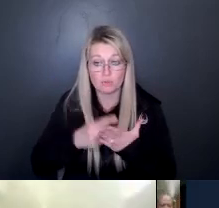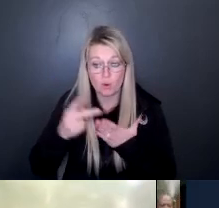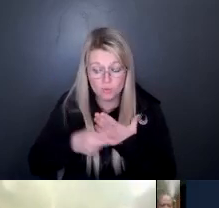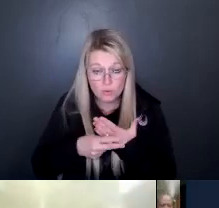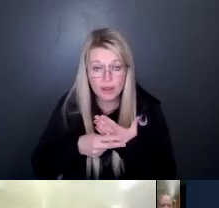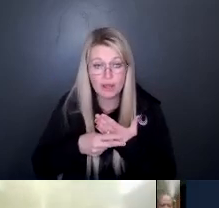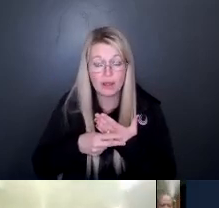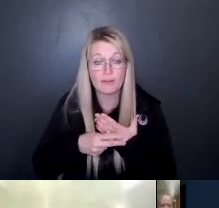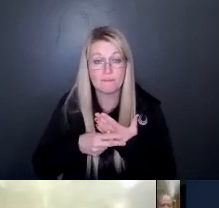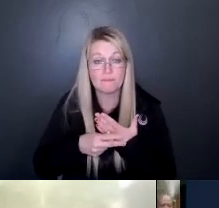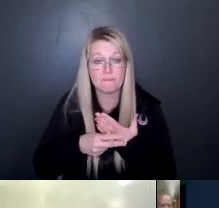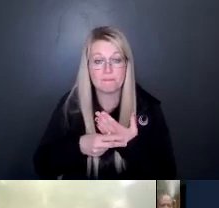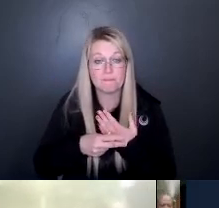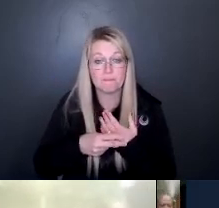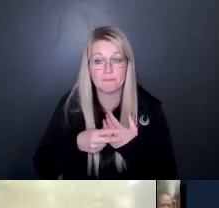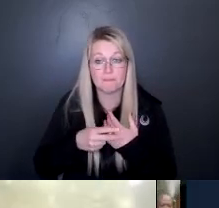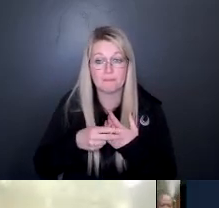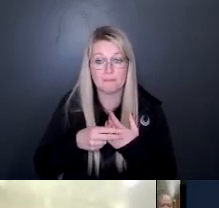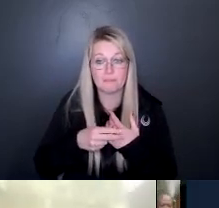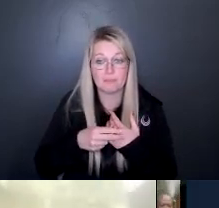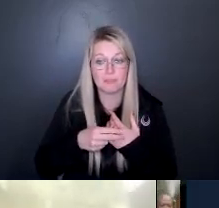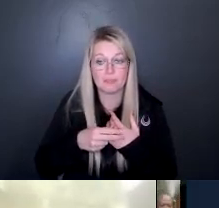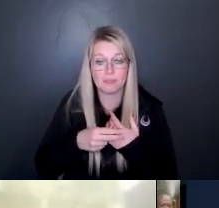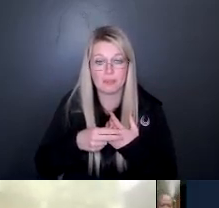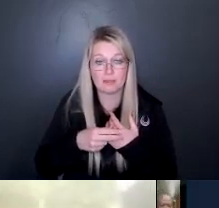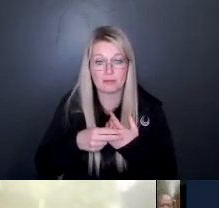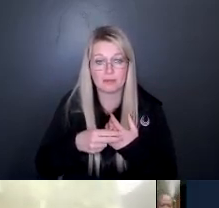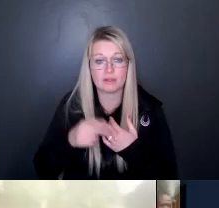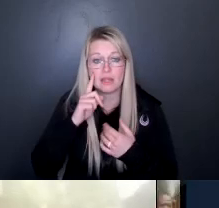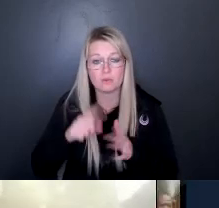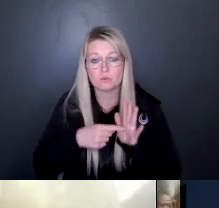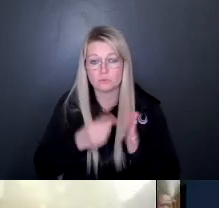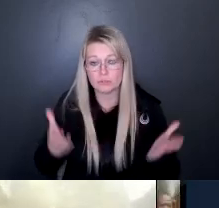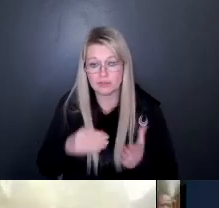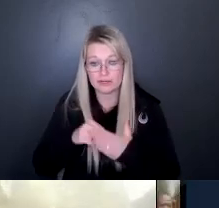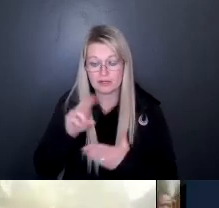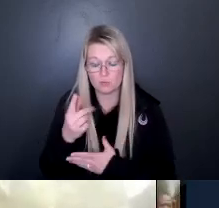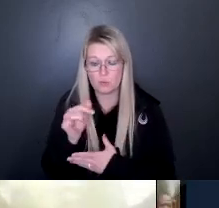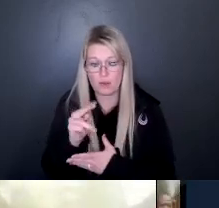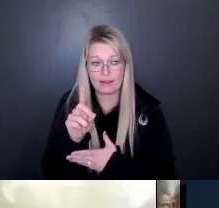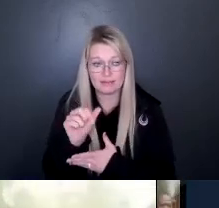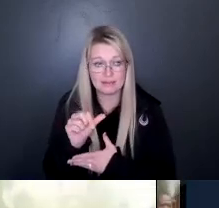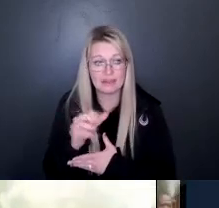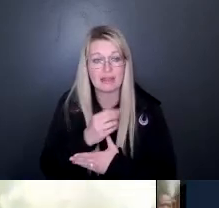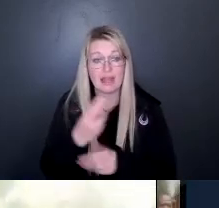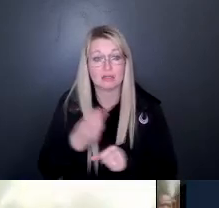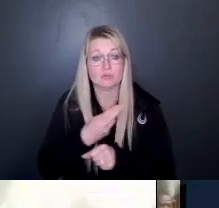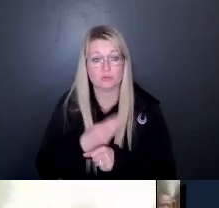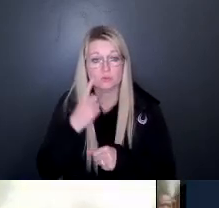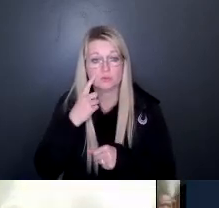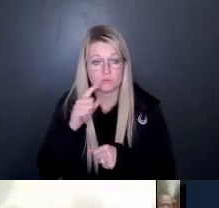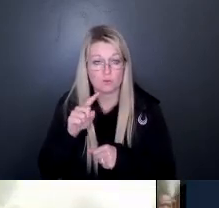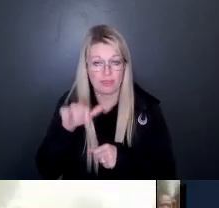this accelerated learning program is what we implement here in Uganda, and it has been useful.